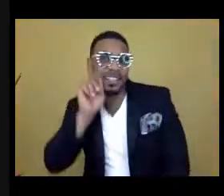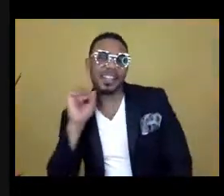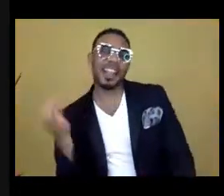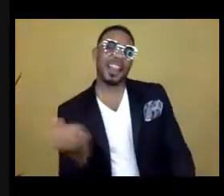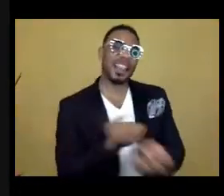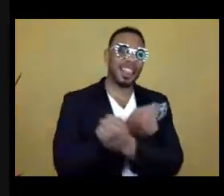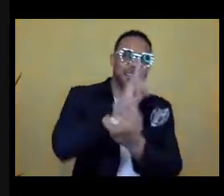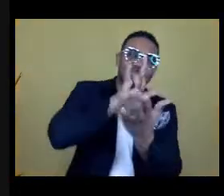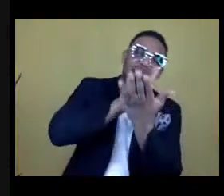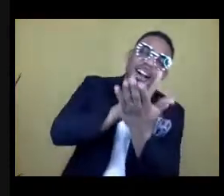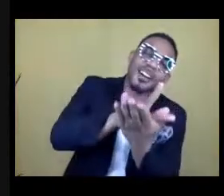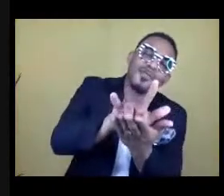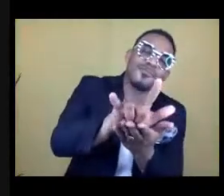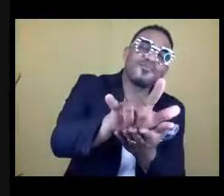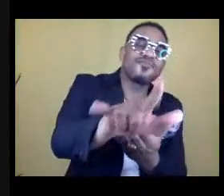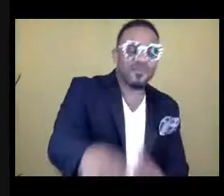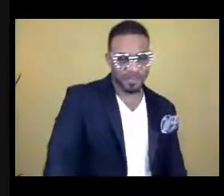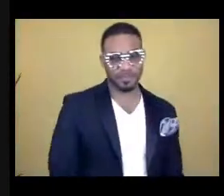love